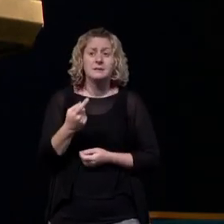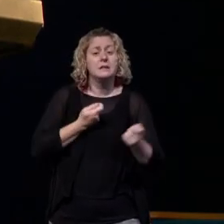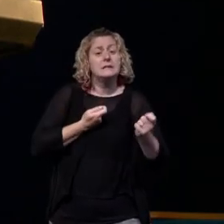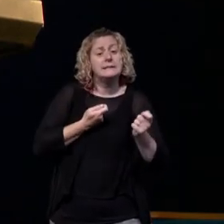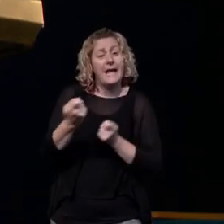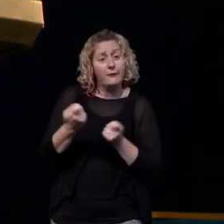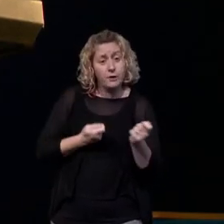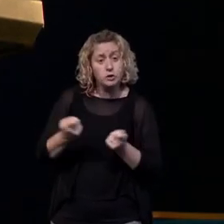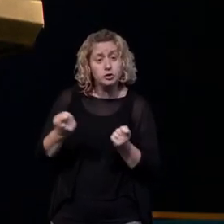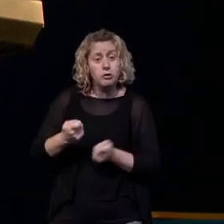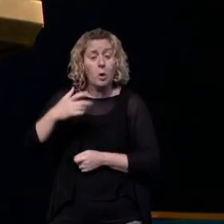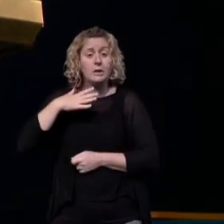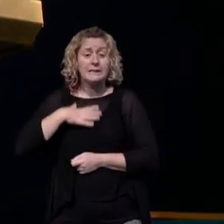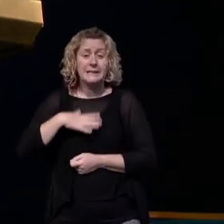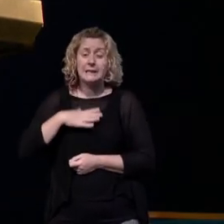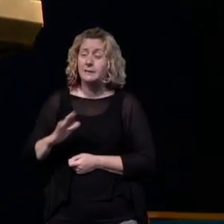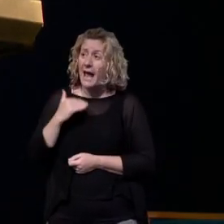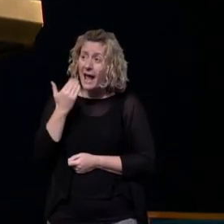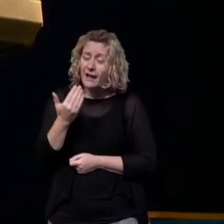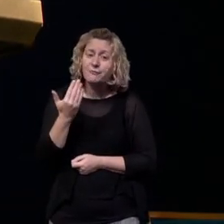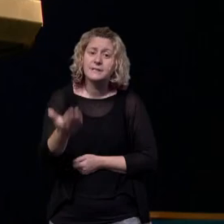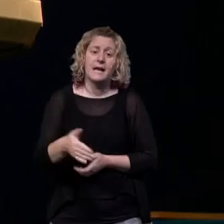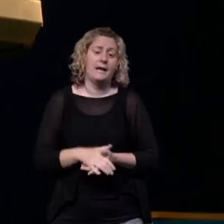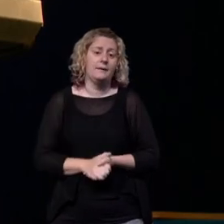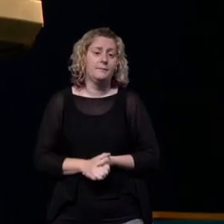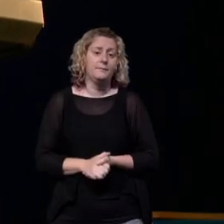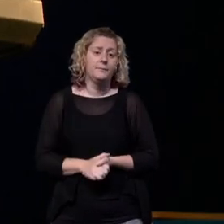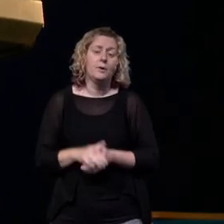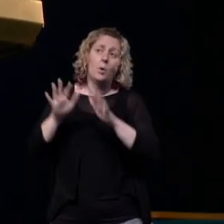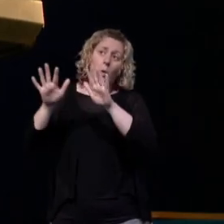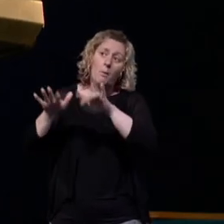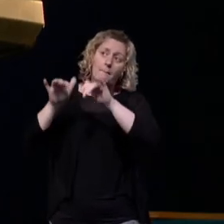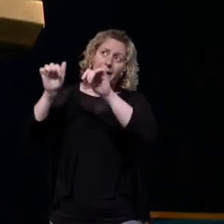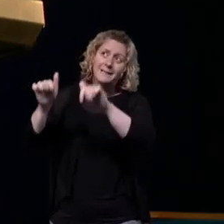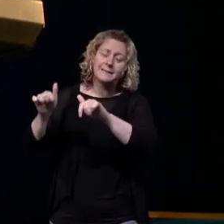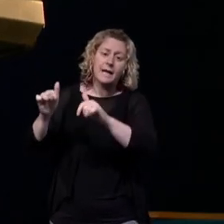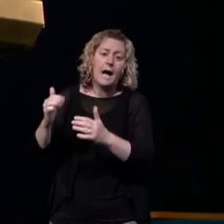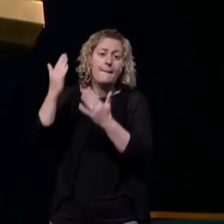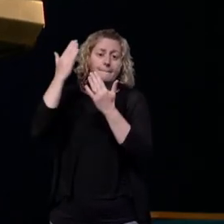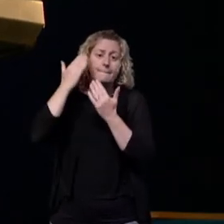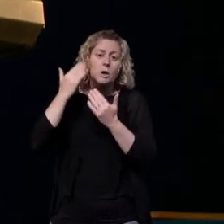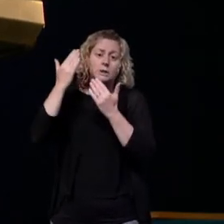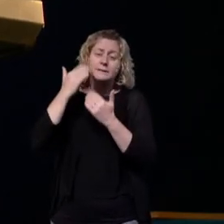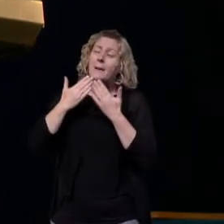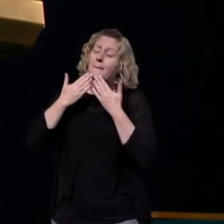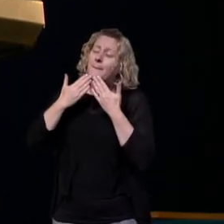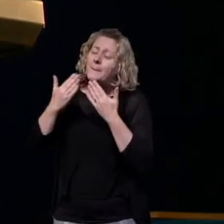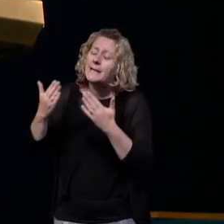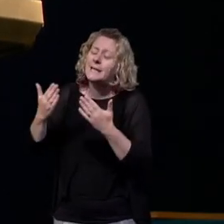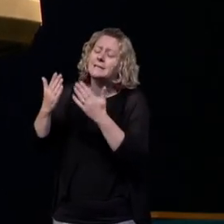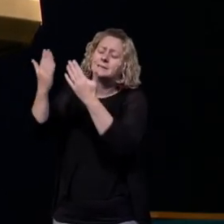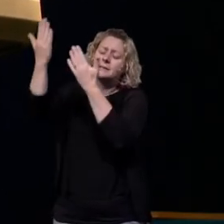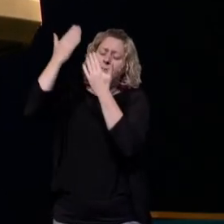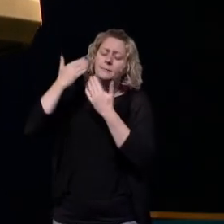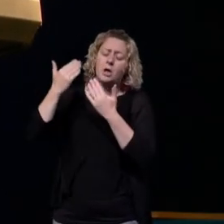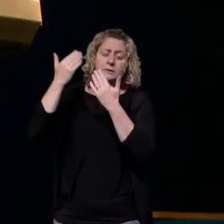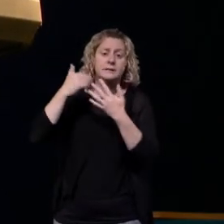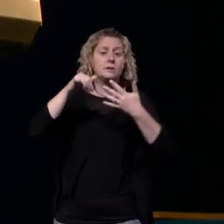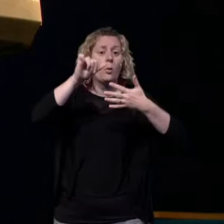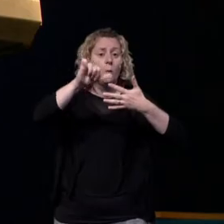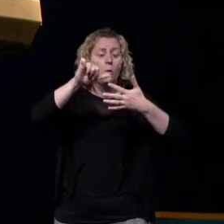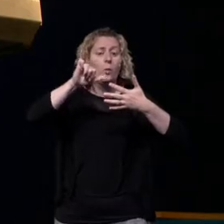merciful, for they shall be shown mercy. Matthew 5, verse 7. Lord, please, mercy. And so I then have